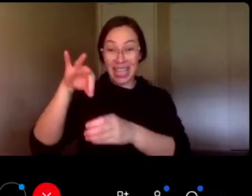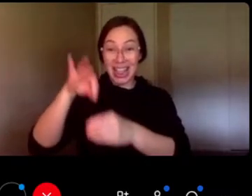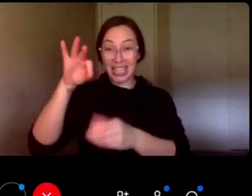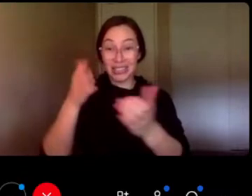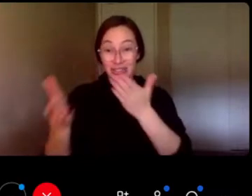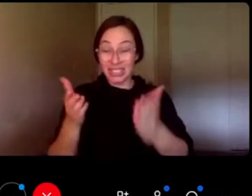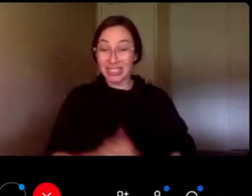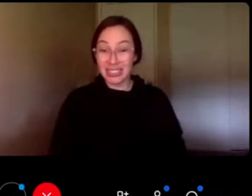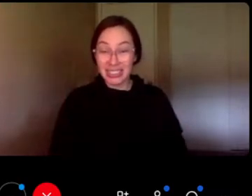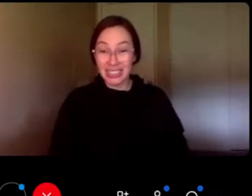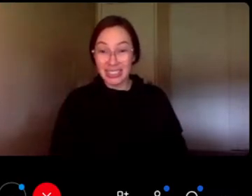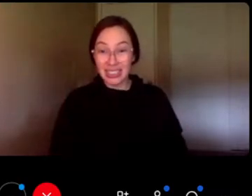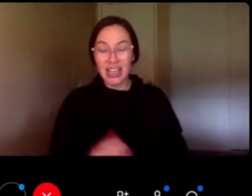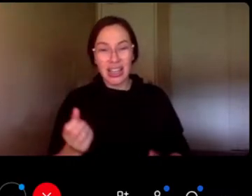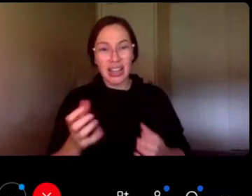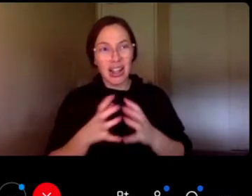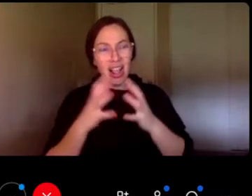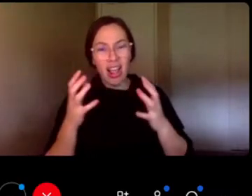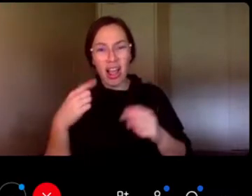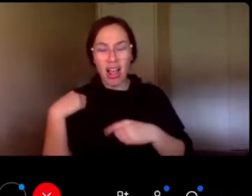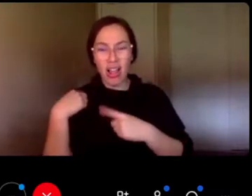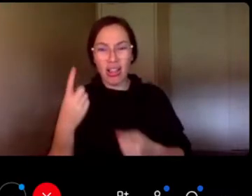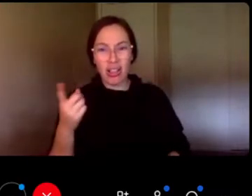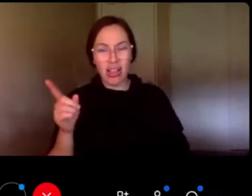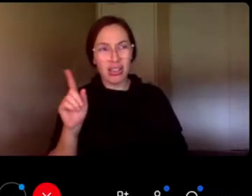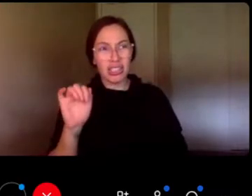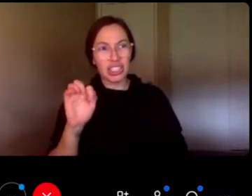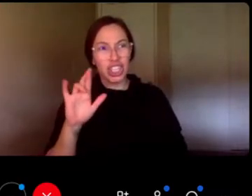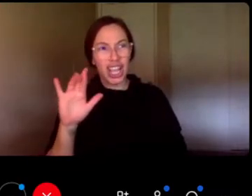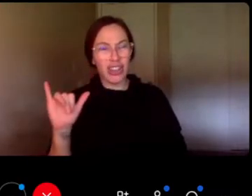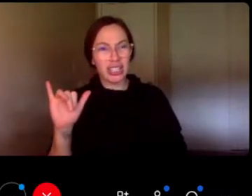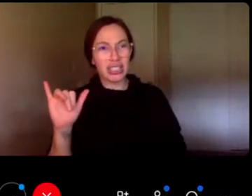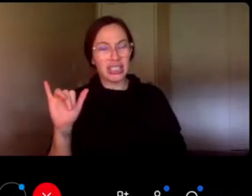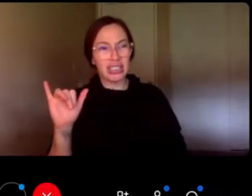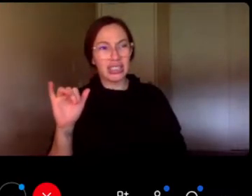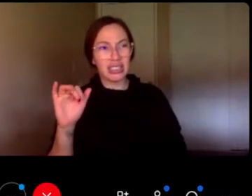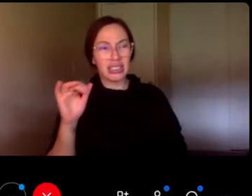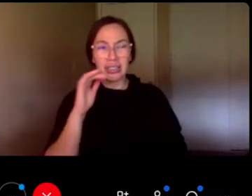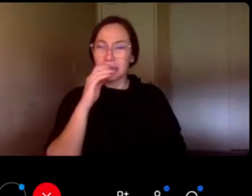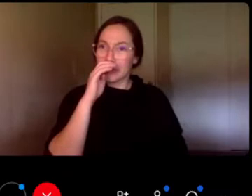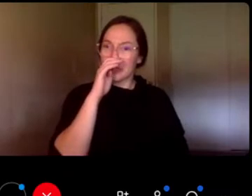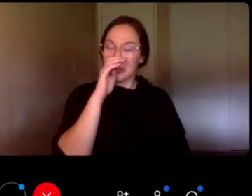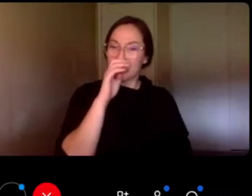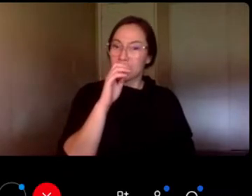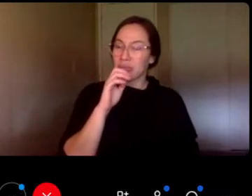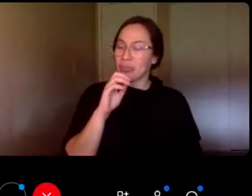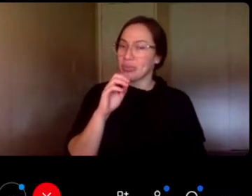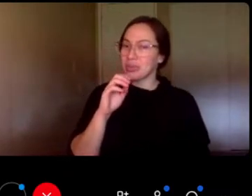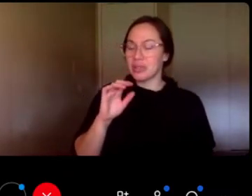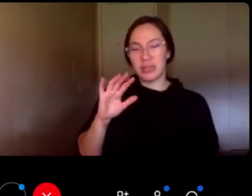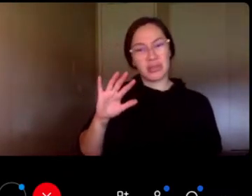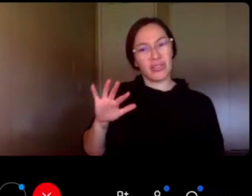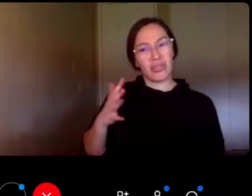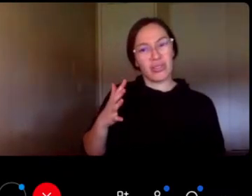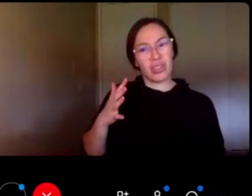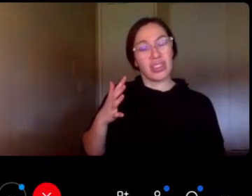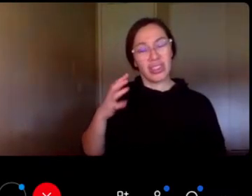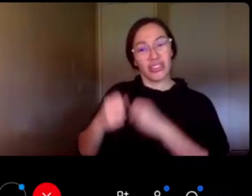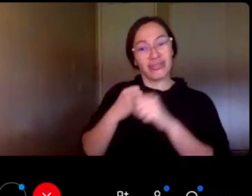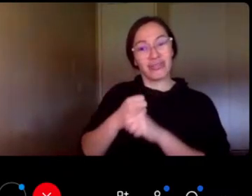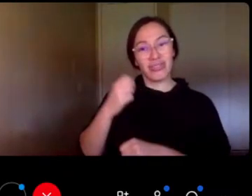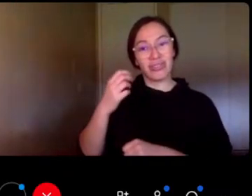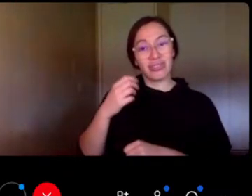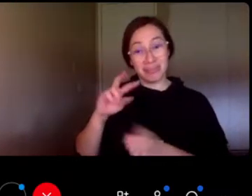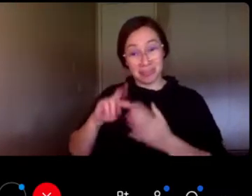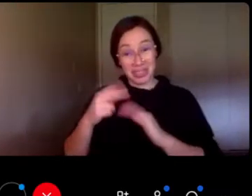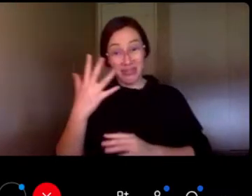has Berenice been on the board? Started her second term, right? So fifth year. 5 years? That